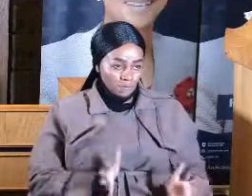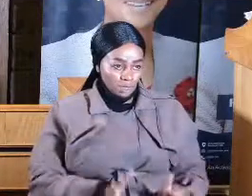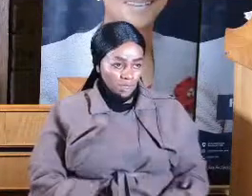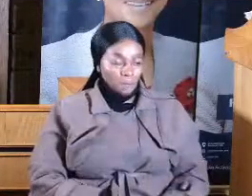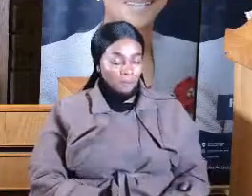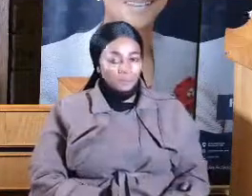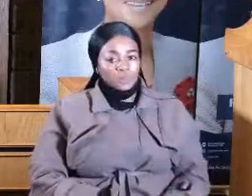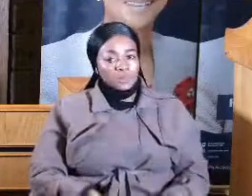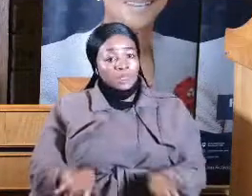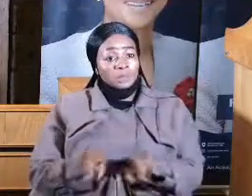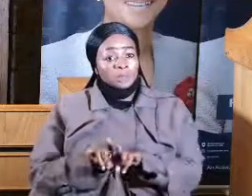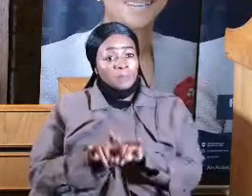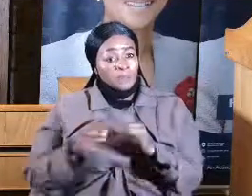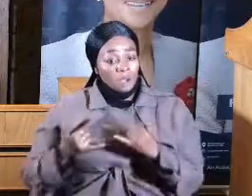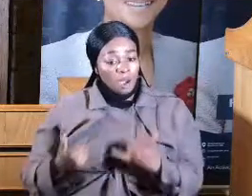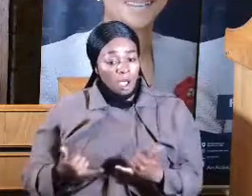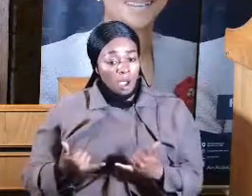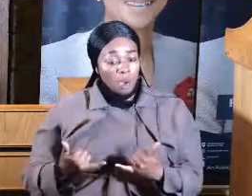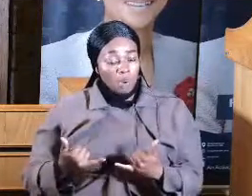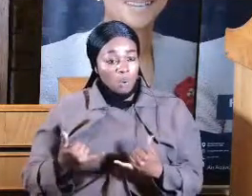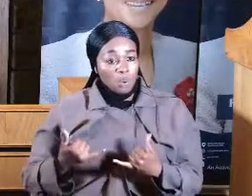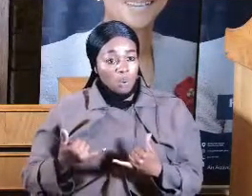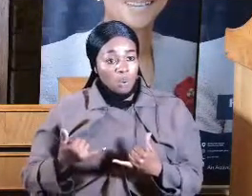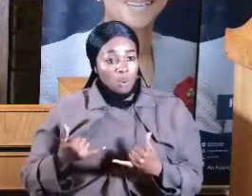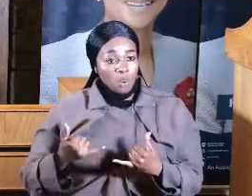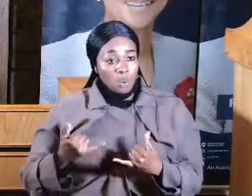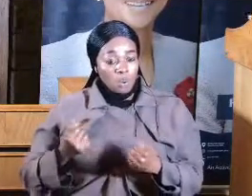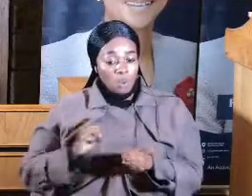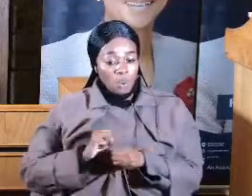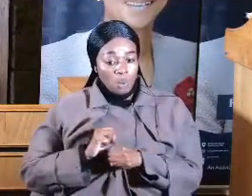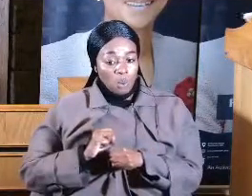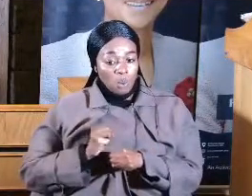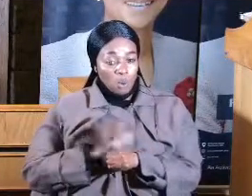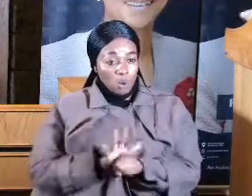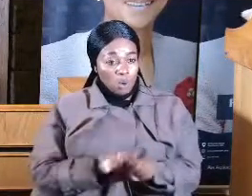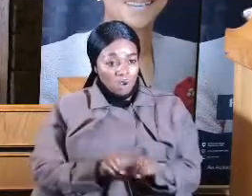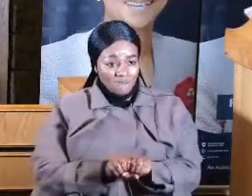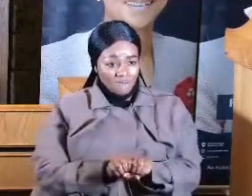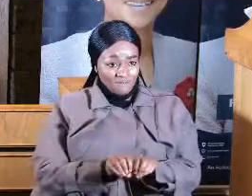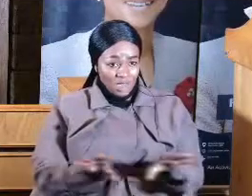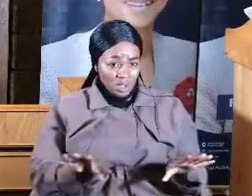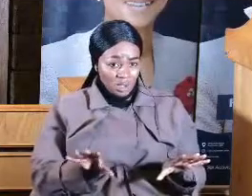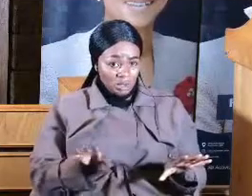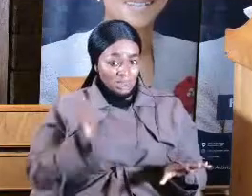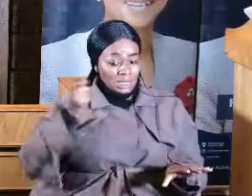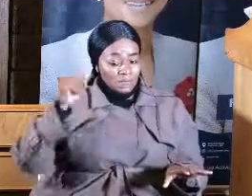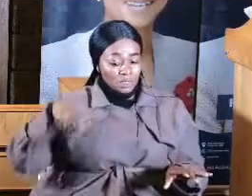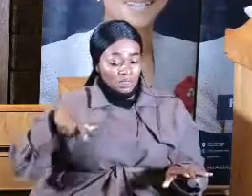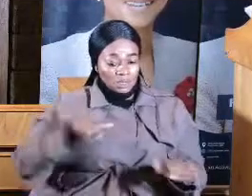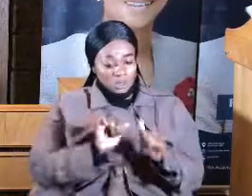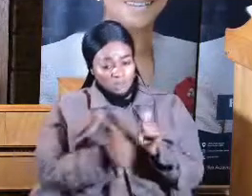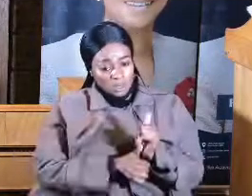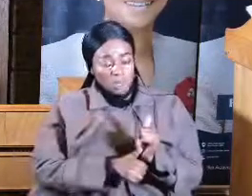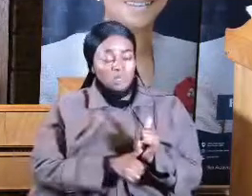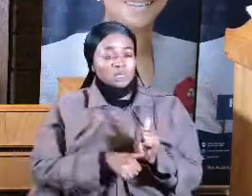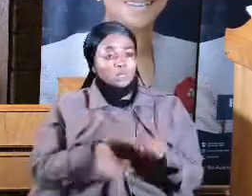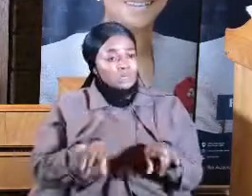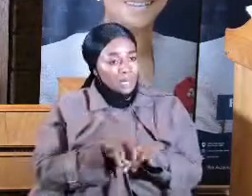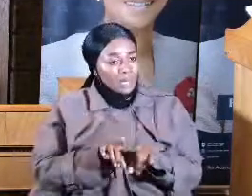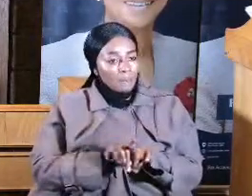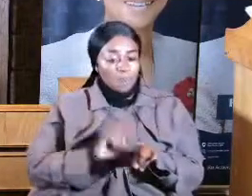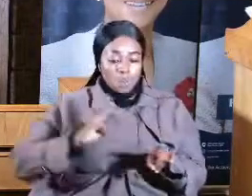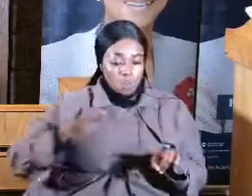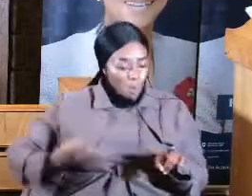Even now, when we are faced with the COVID-19, as the deputy speaker has mentioned, women are also in